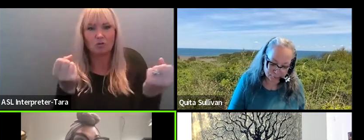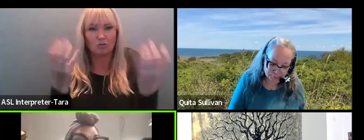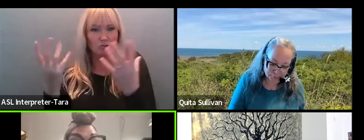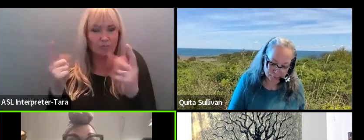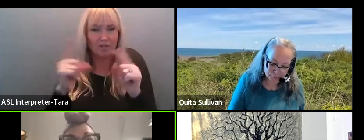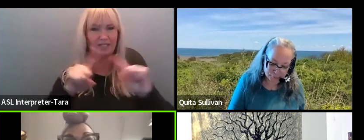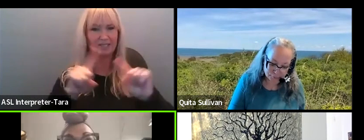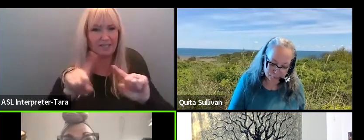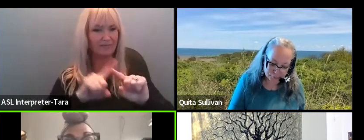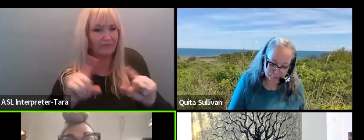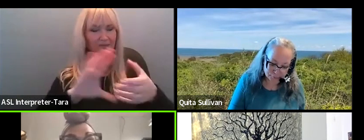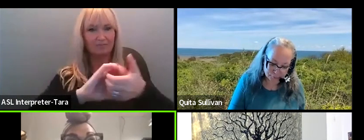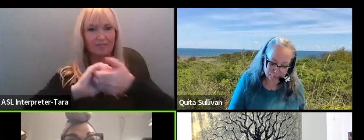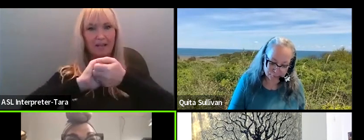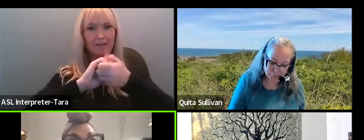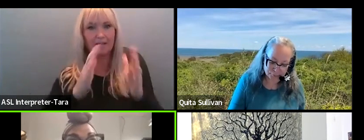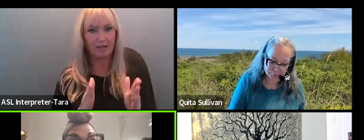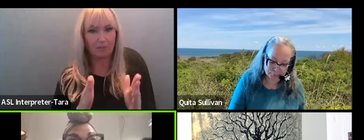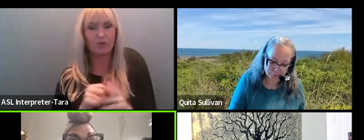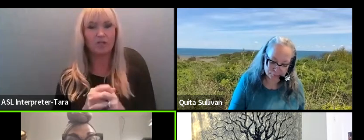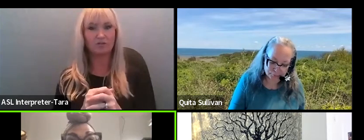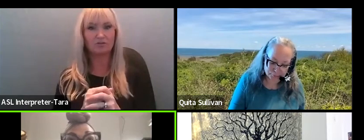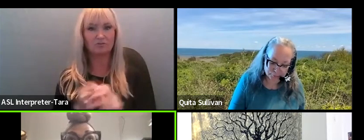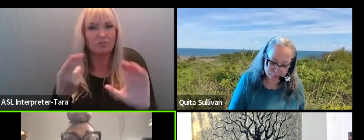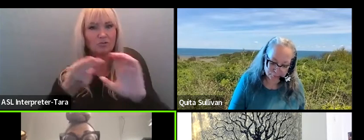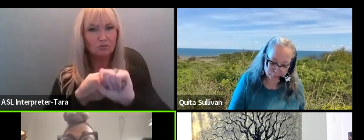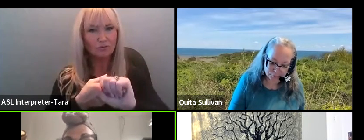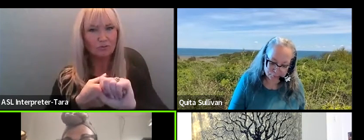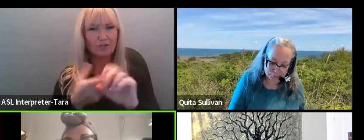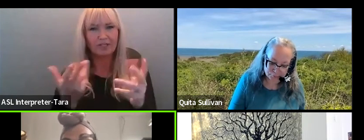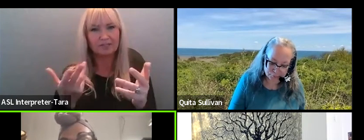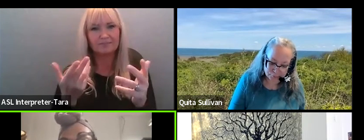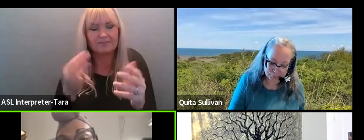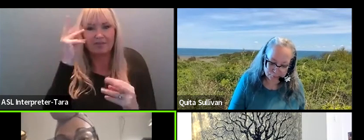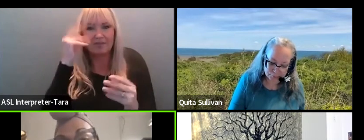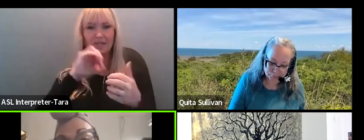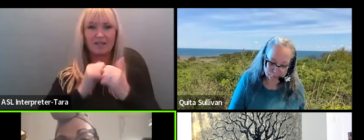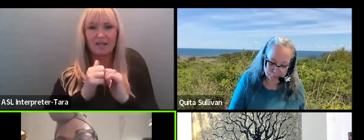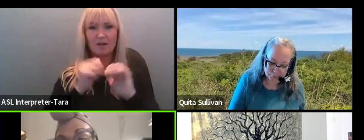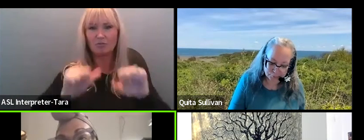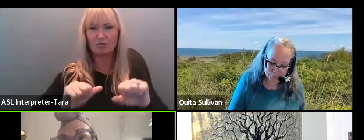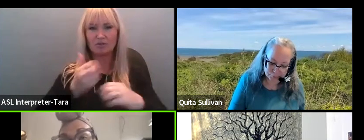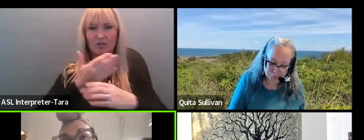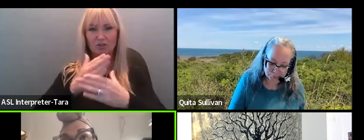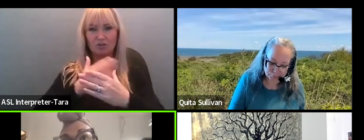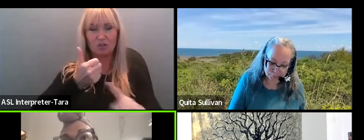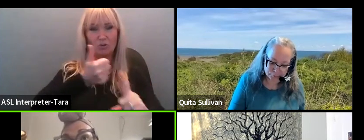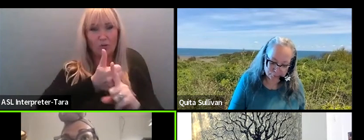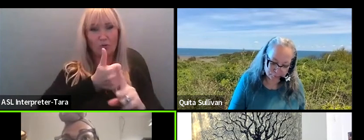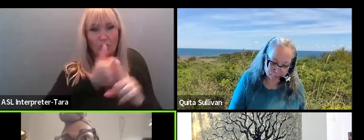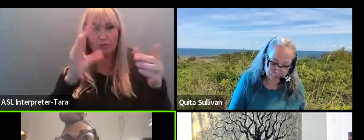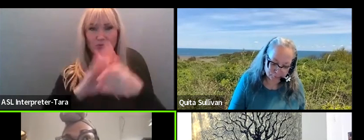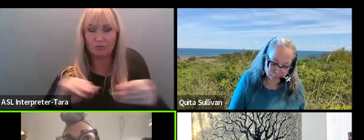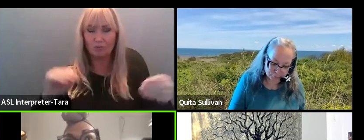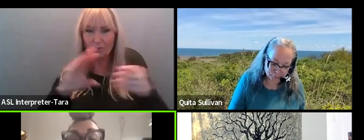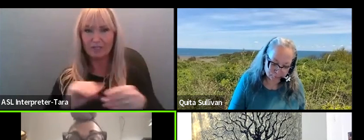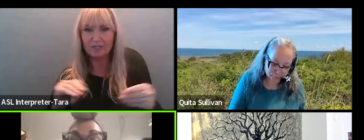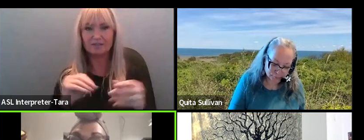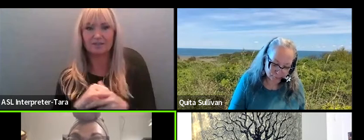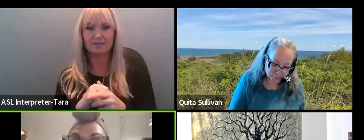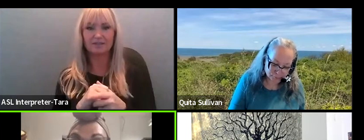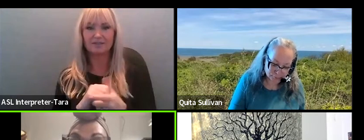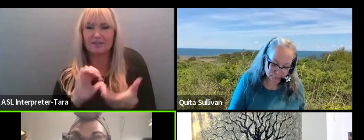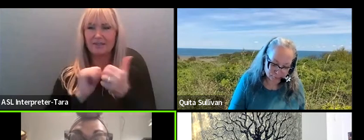to kind of get into this, you know, how could they share their own stories, their own, you know, how